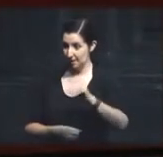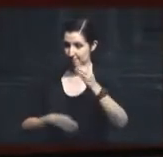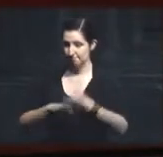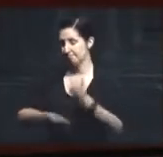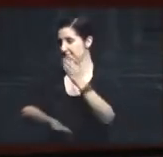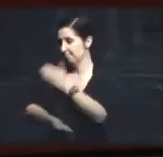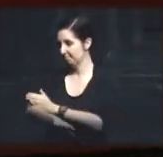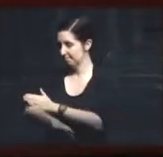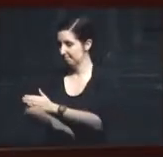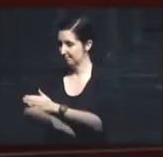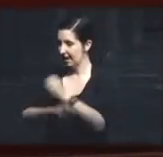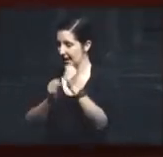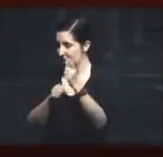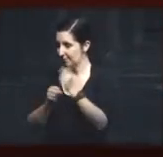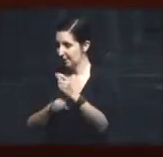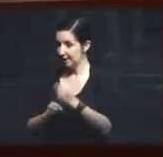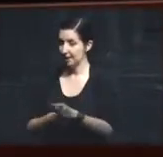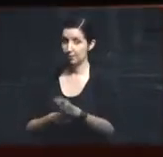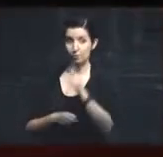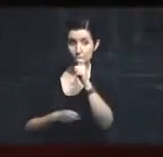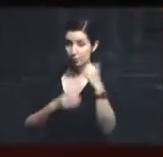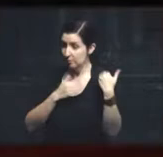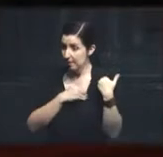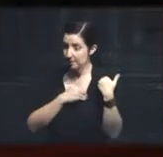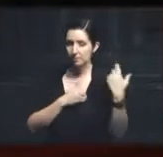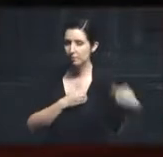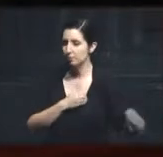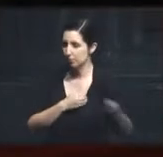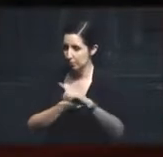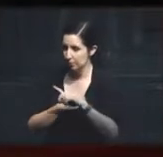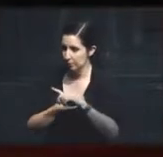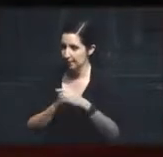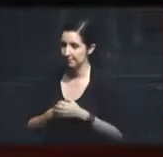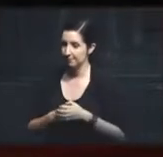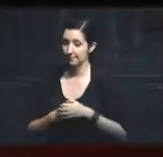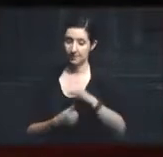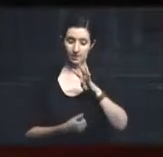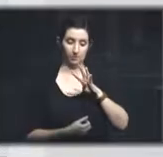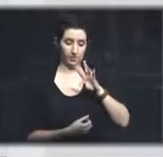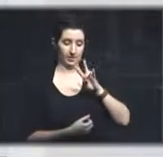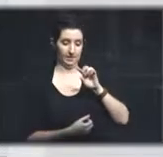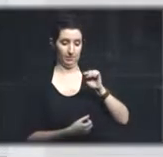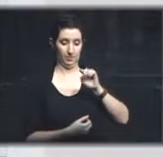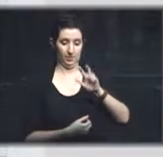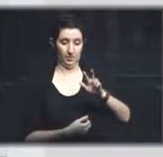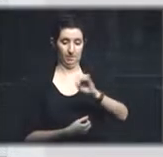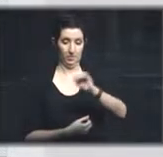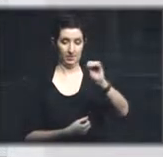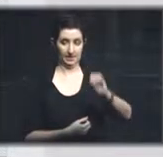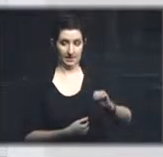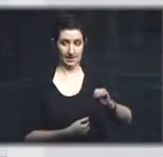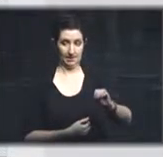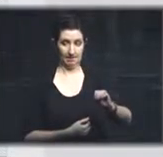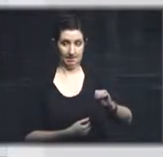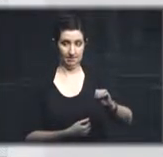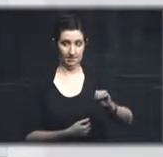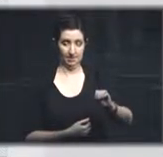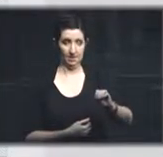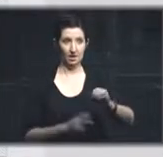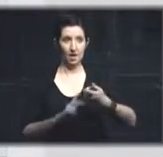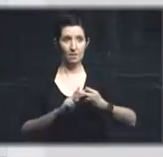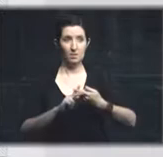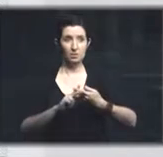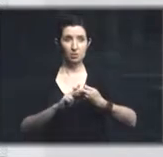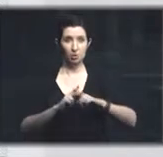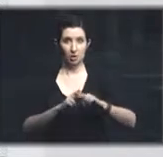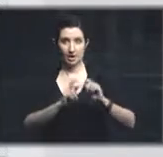this. So I look at this. We went from 47.3% to this past year, from fall of 15 to